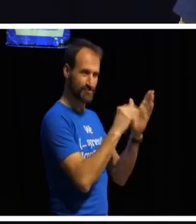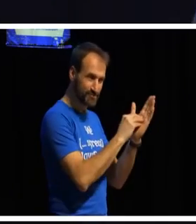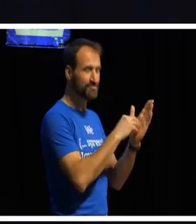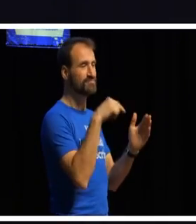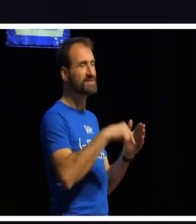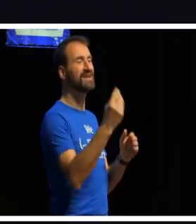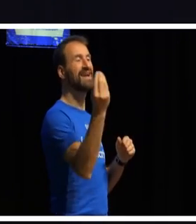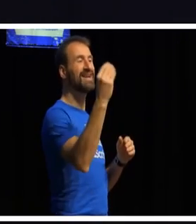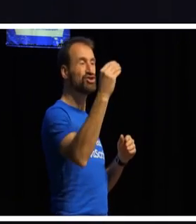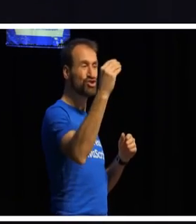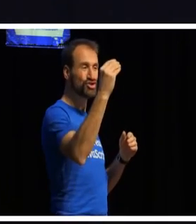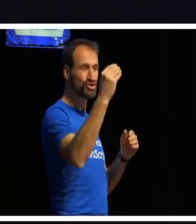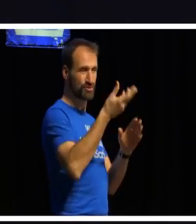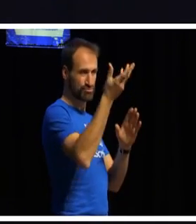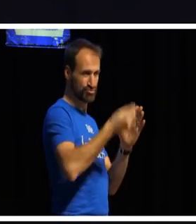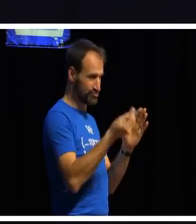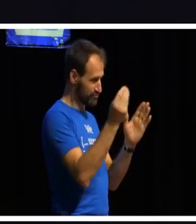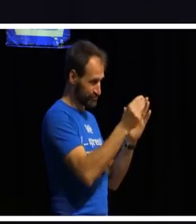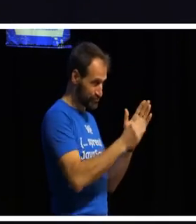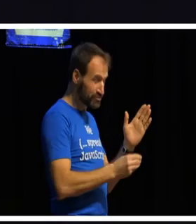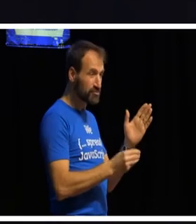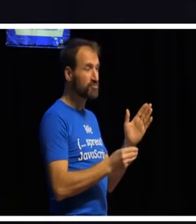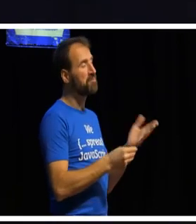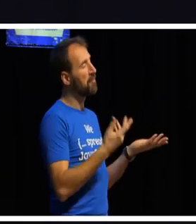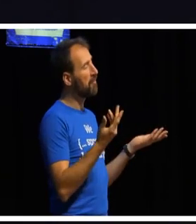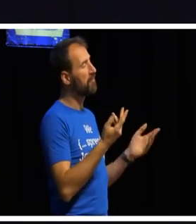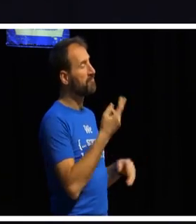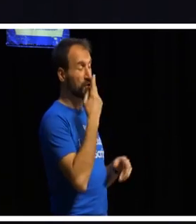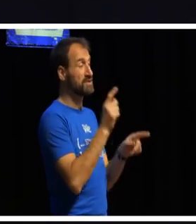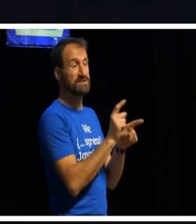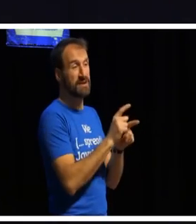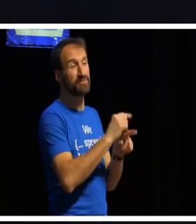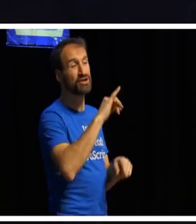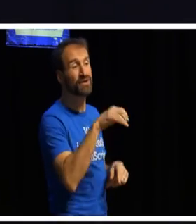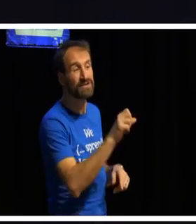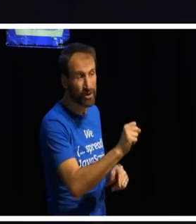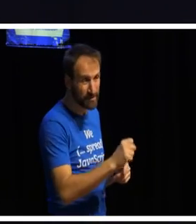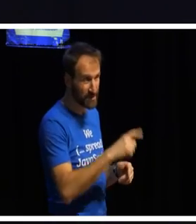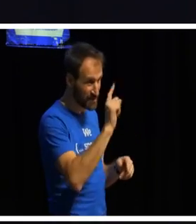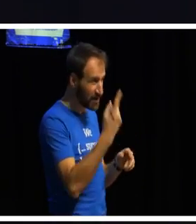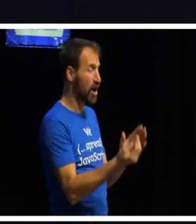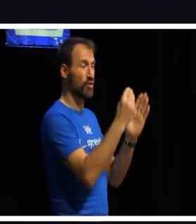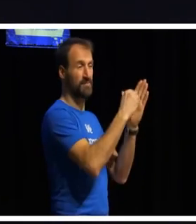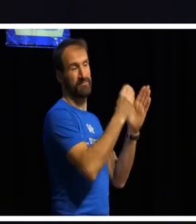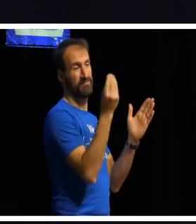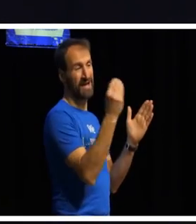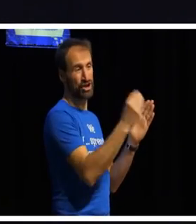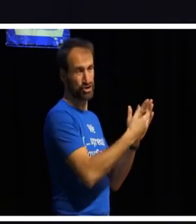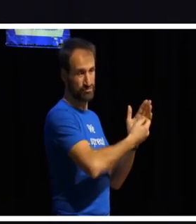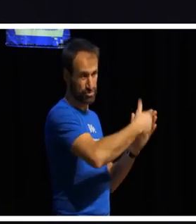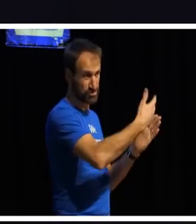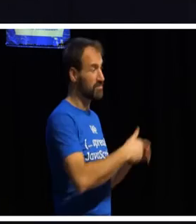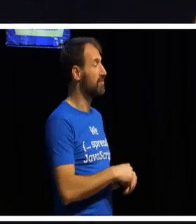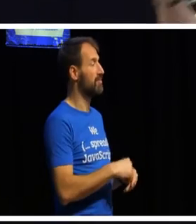so that download time goes way down. We could do the same with the JavaScript, so that happens. The page content still comes from the